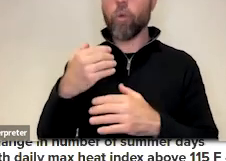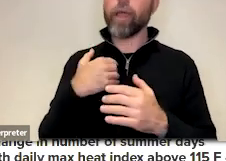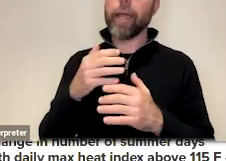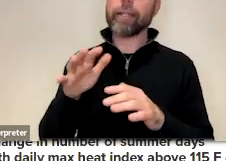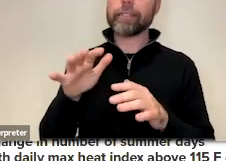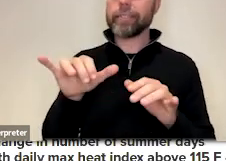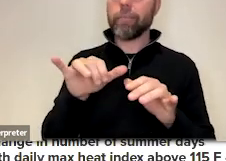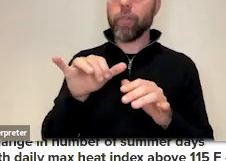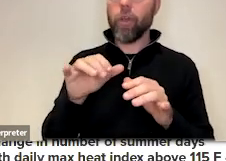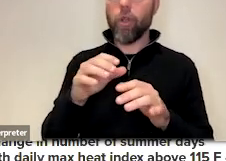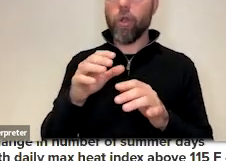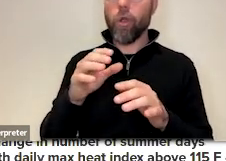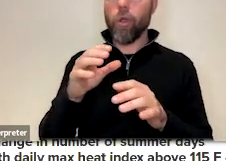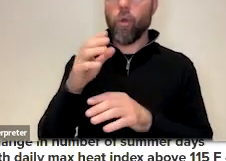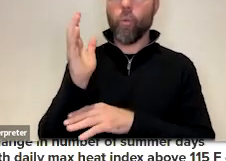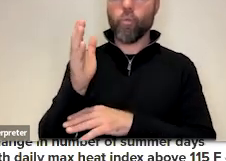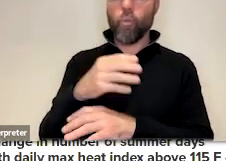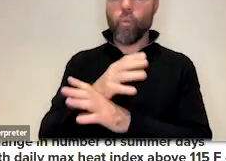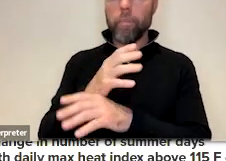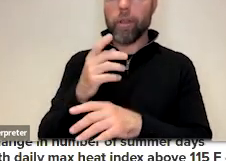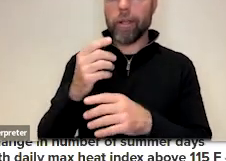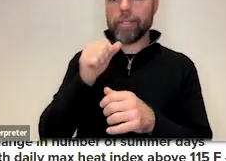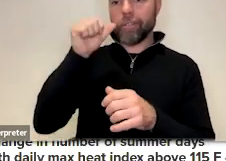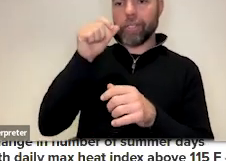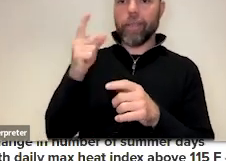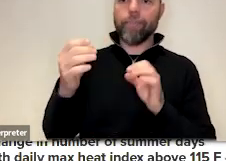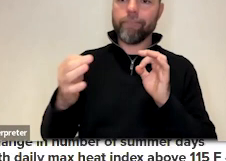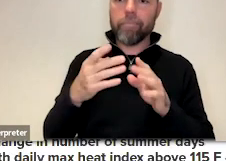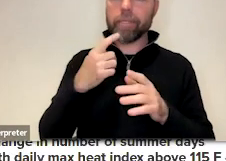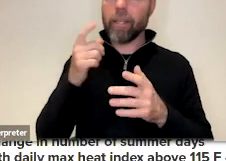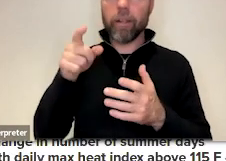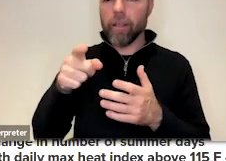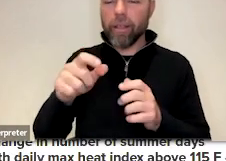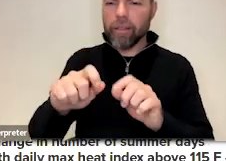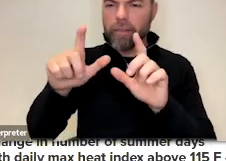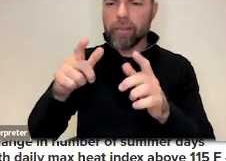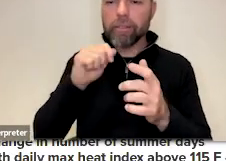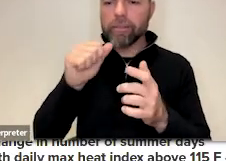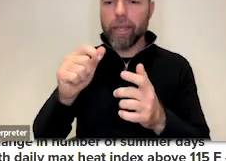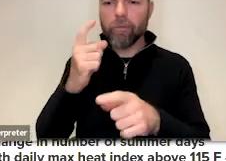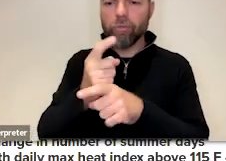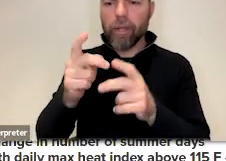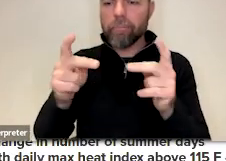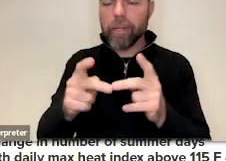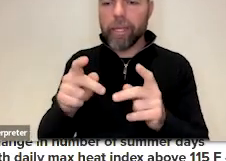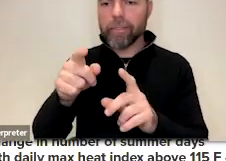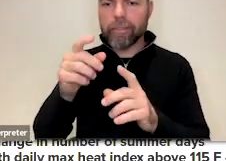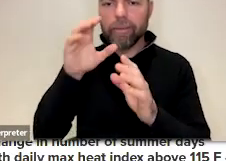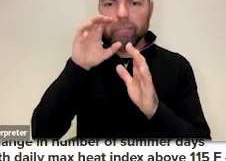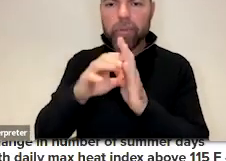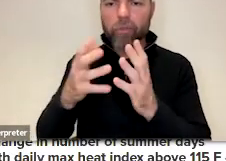webinar yesterday, and that was one of the first pieces of feedback we got was, hey, the legend's not where I need it to be. Can you